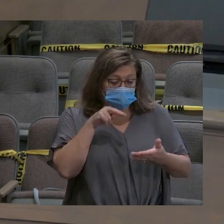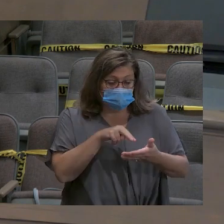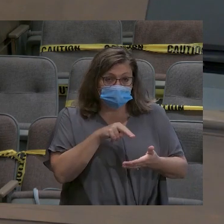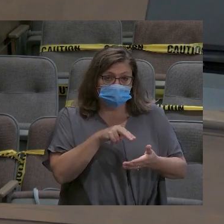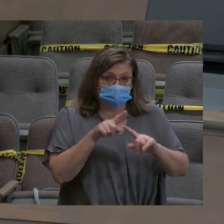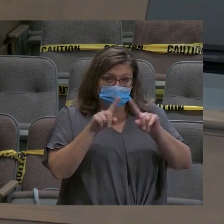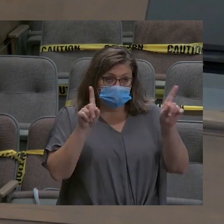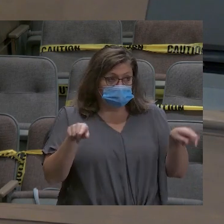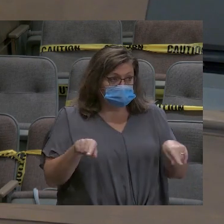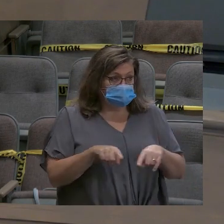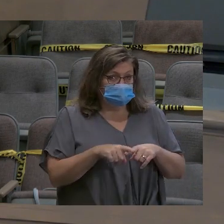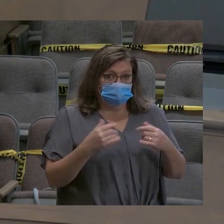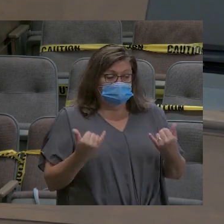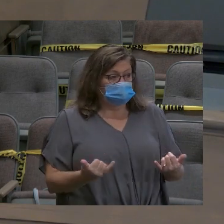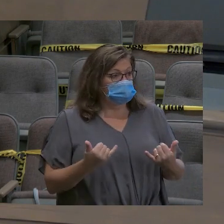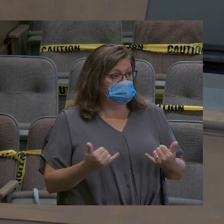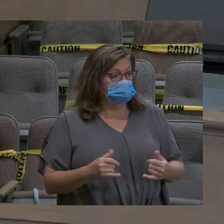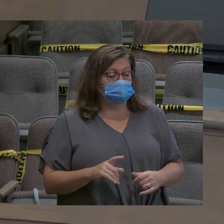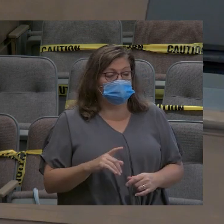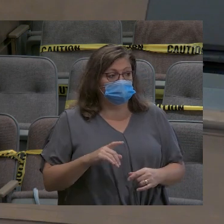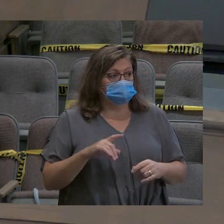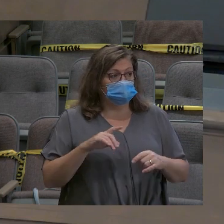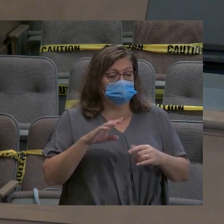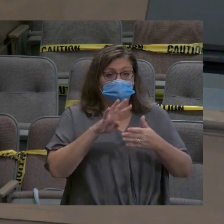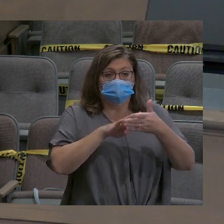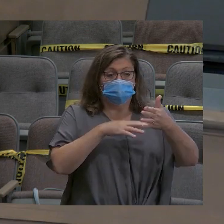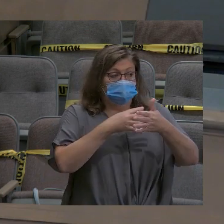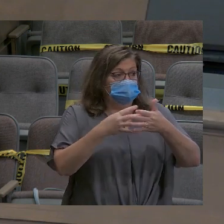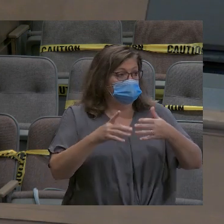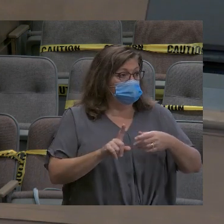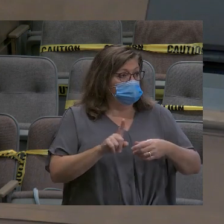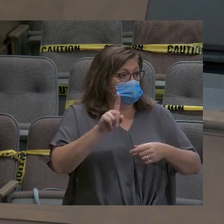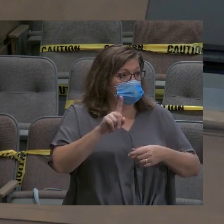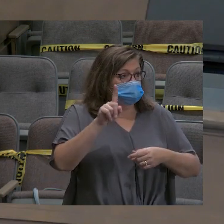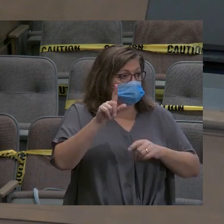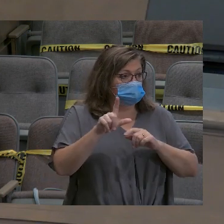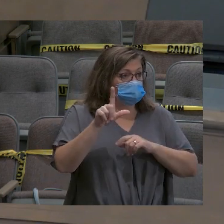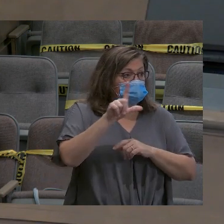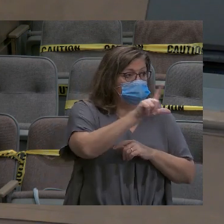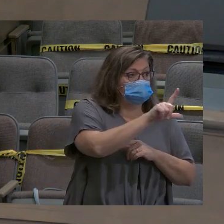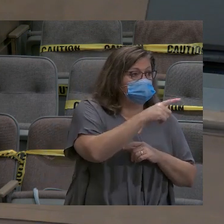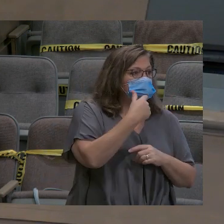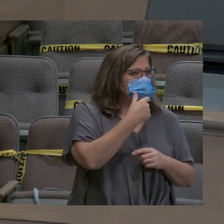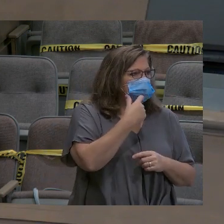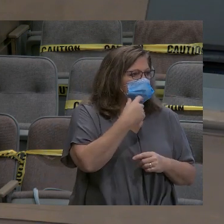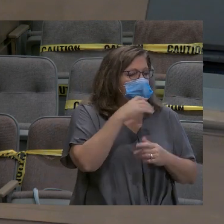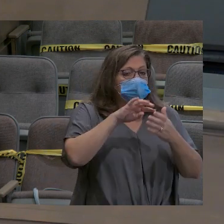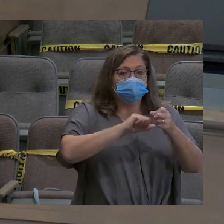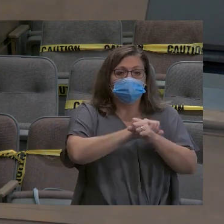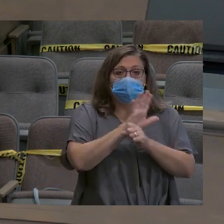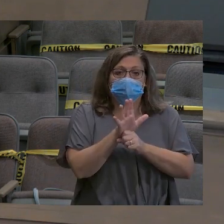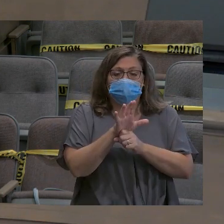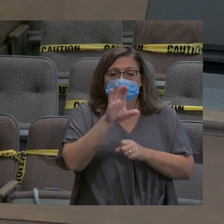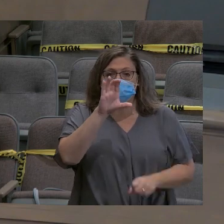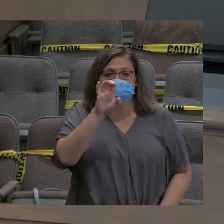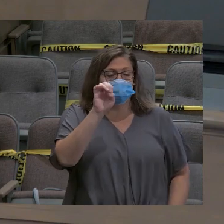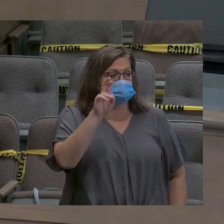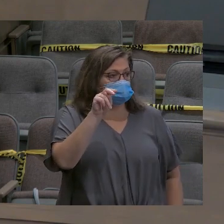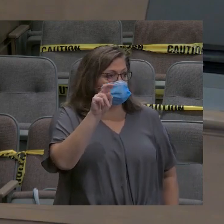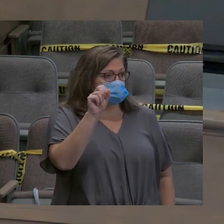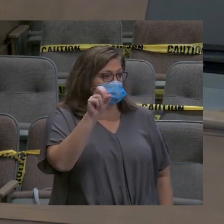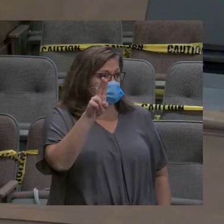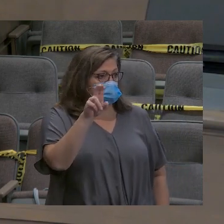the slide that's on the upper left that said COVID-19 census across the system, you have